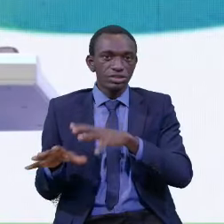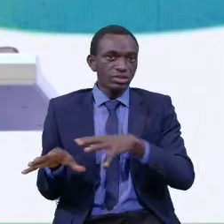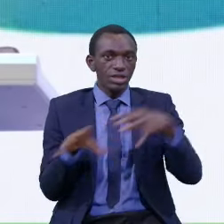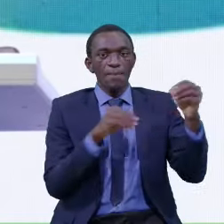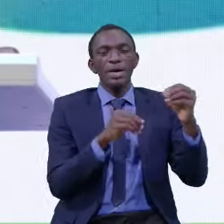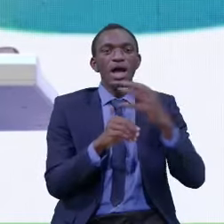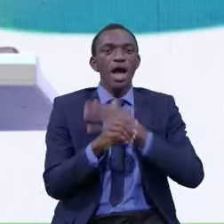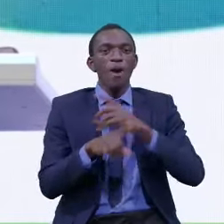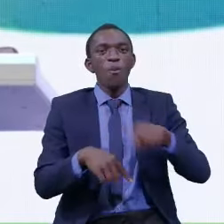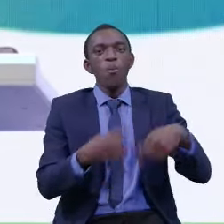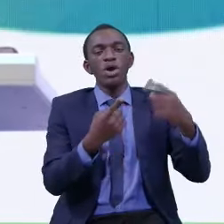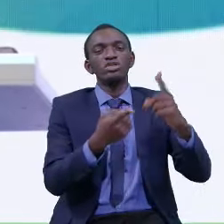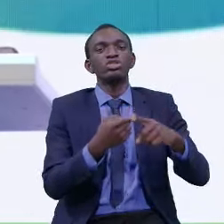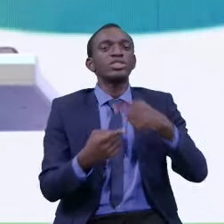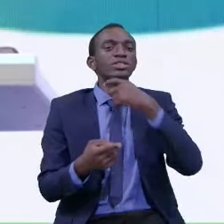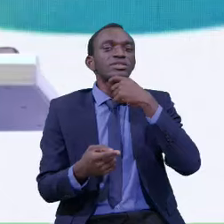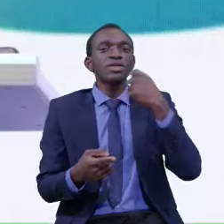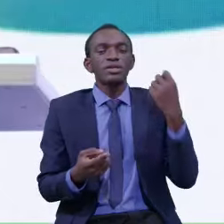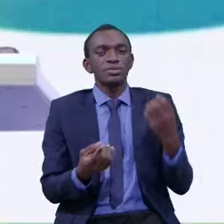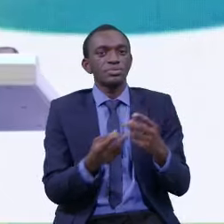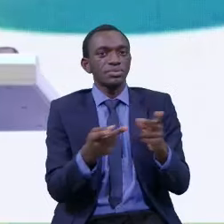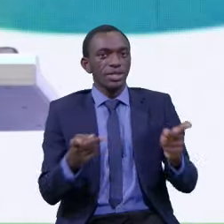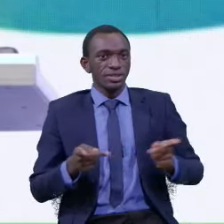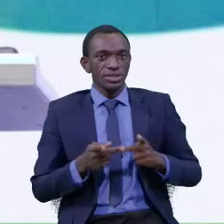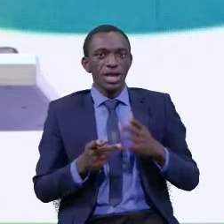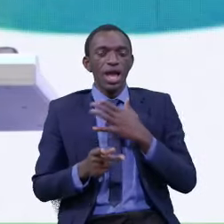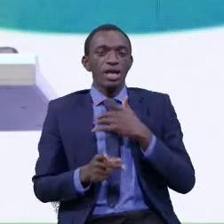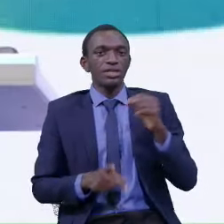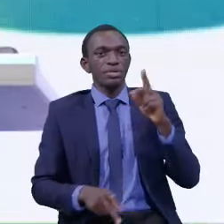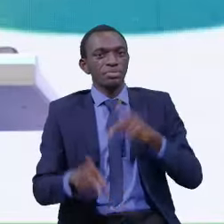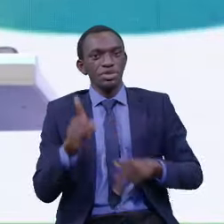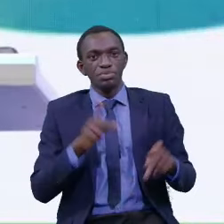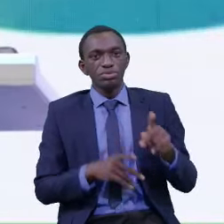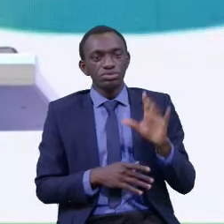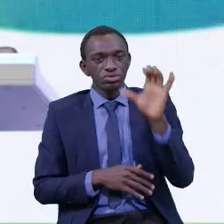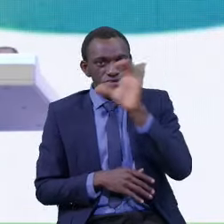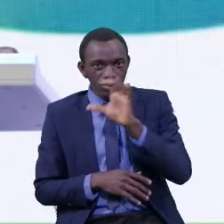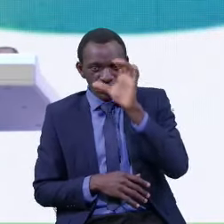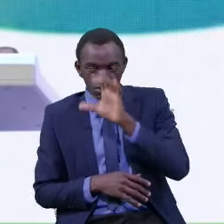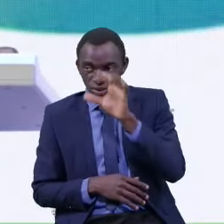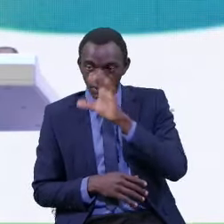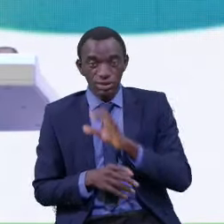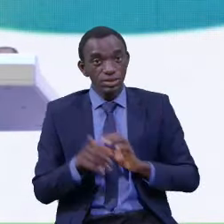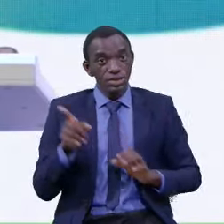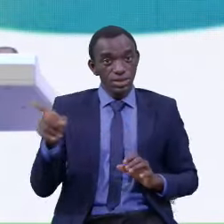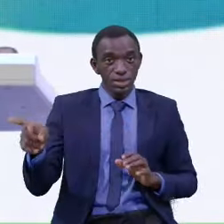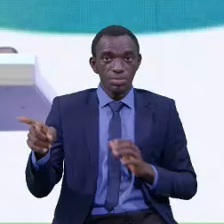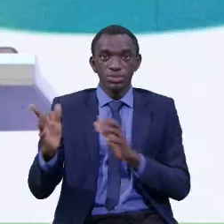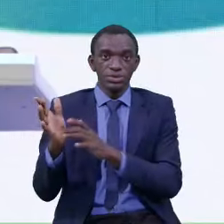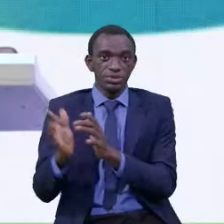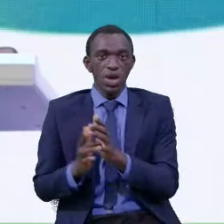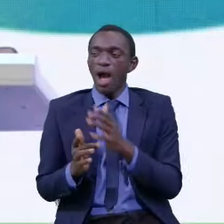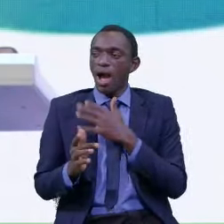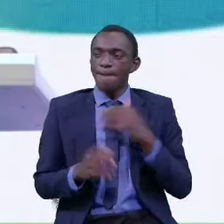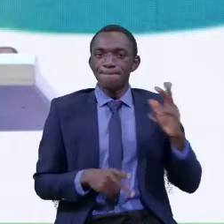desert place. And the people sought him and came unto him and